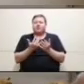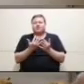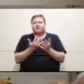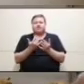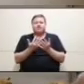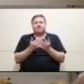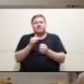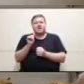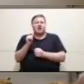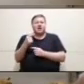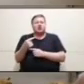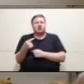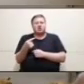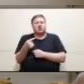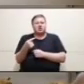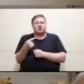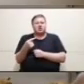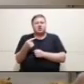Auditor General.